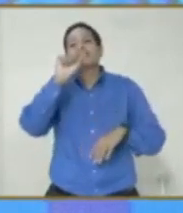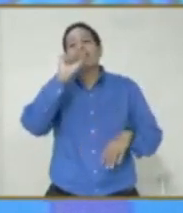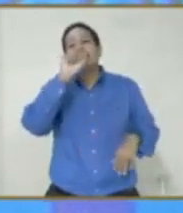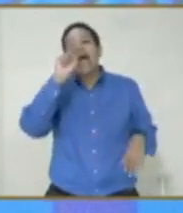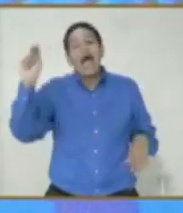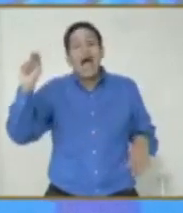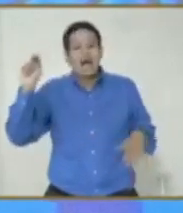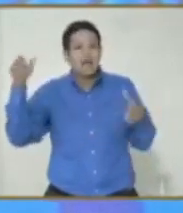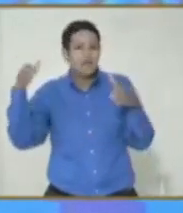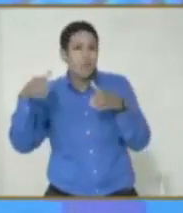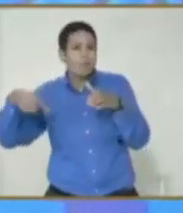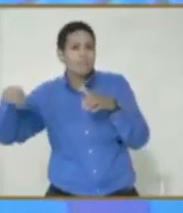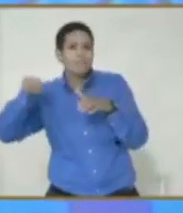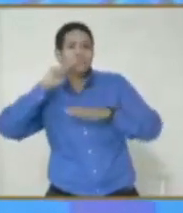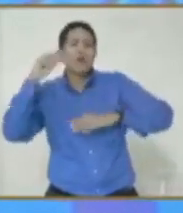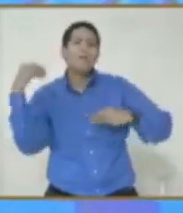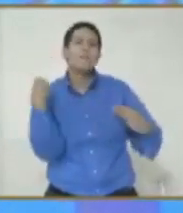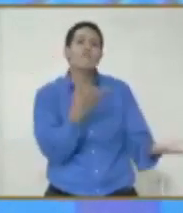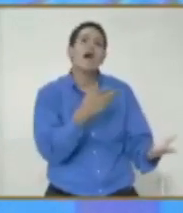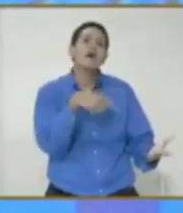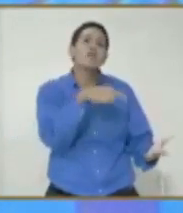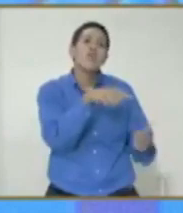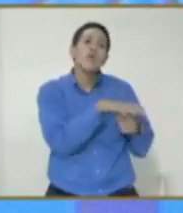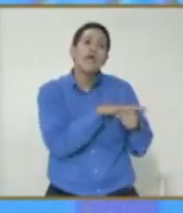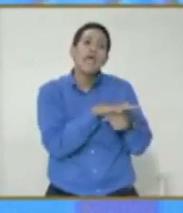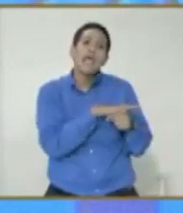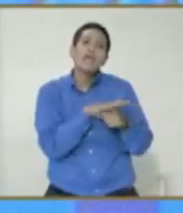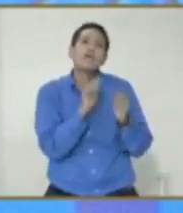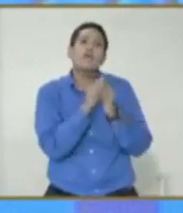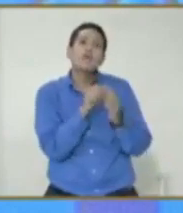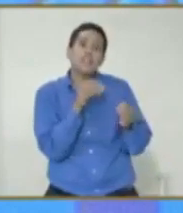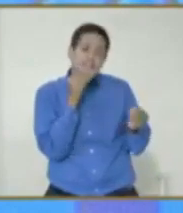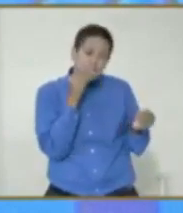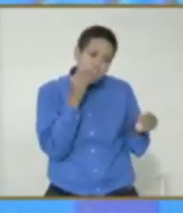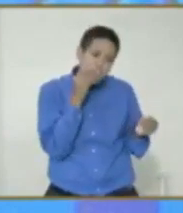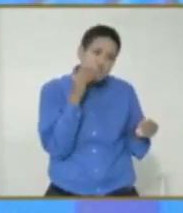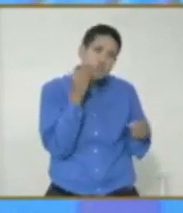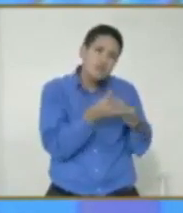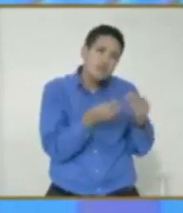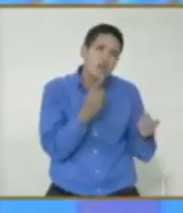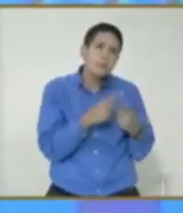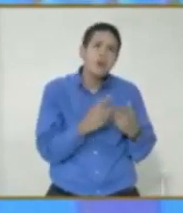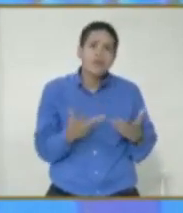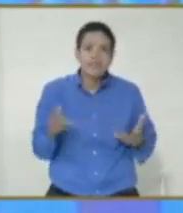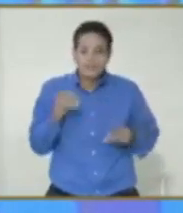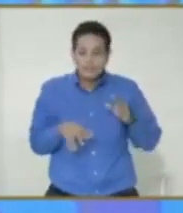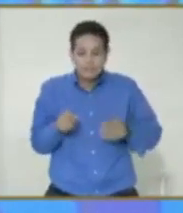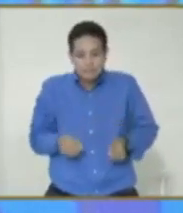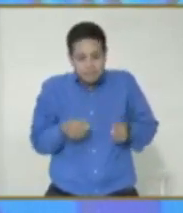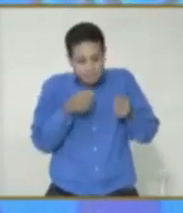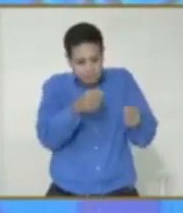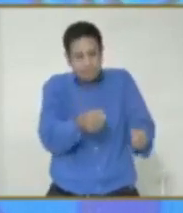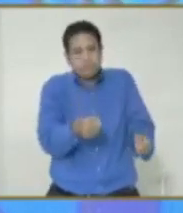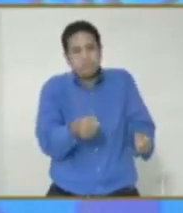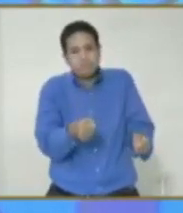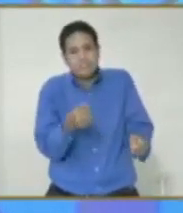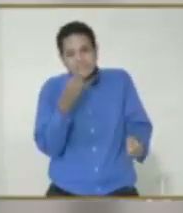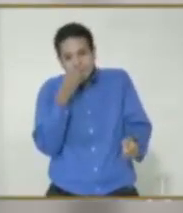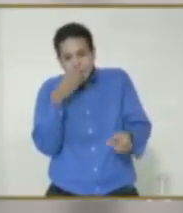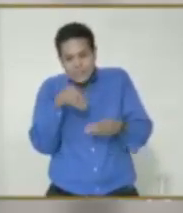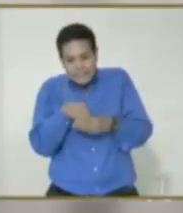Corporation to provide those areas with food and care package. Thank you,